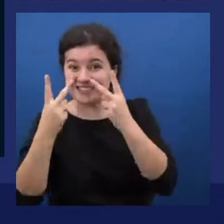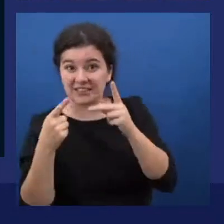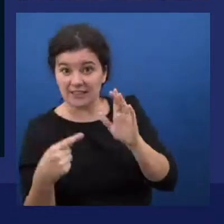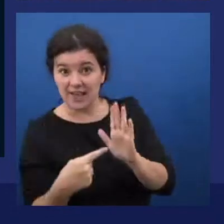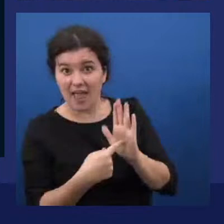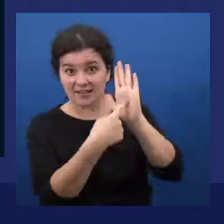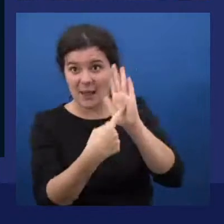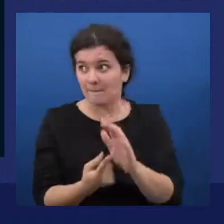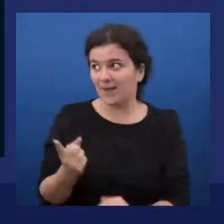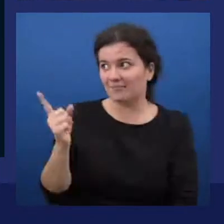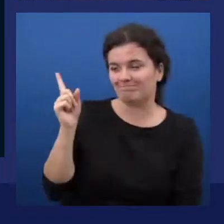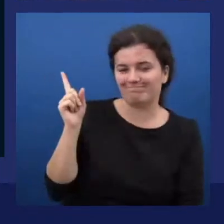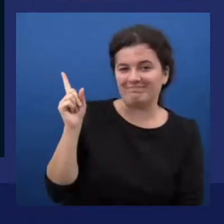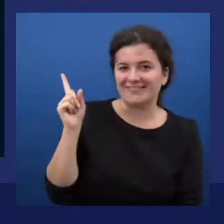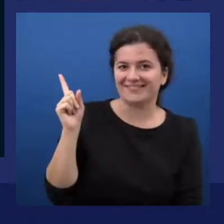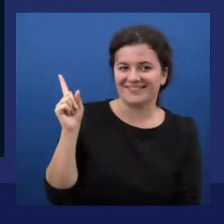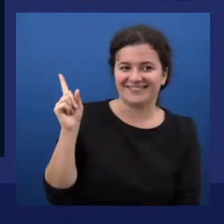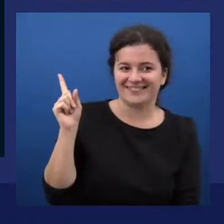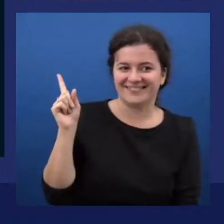just